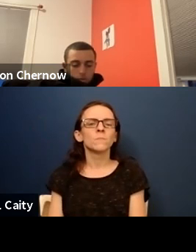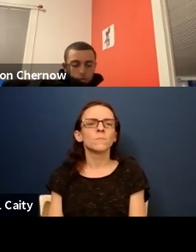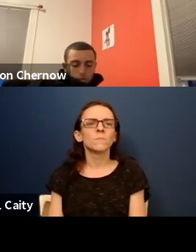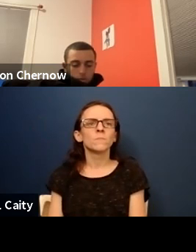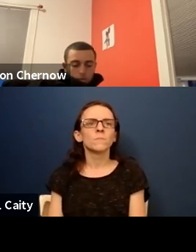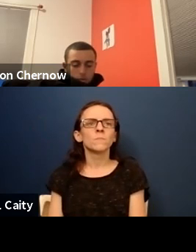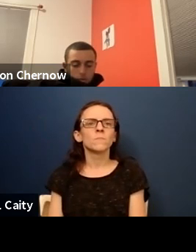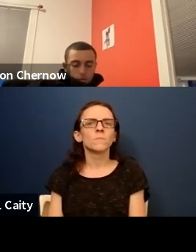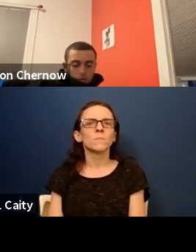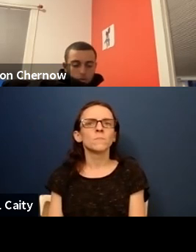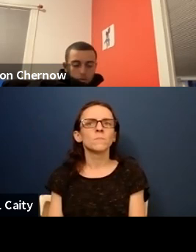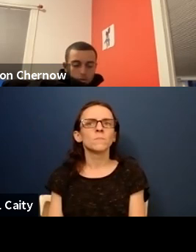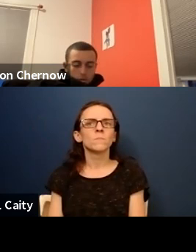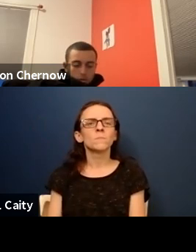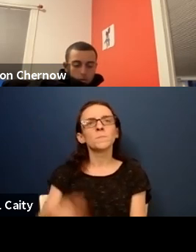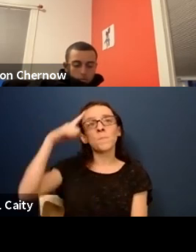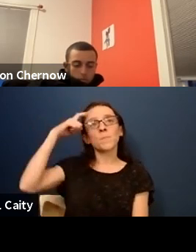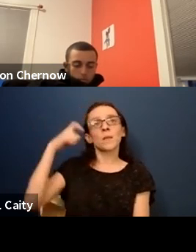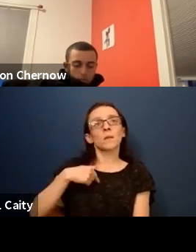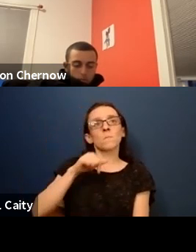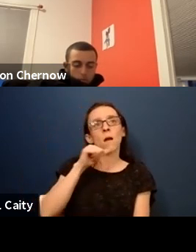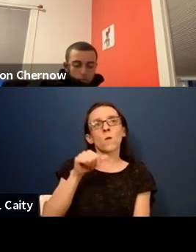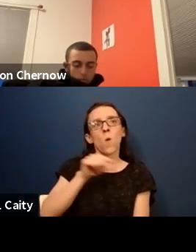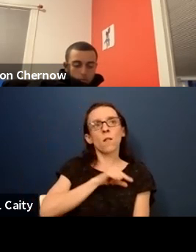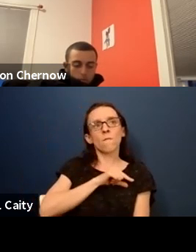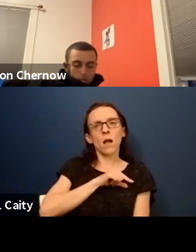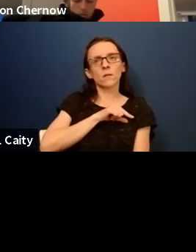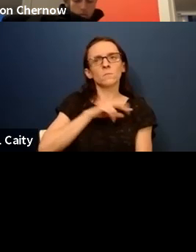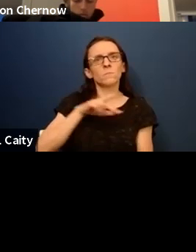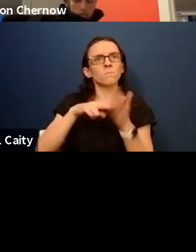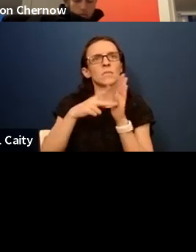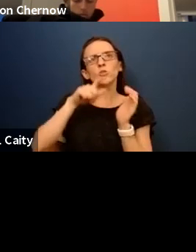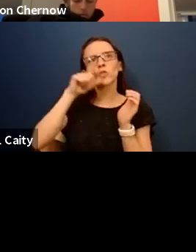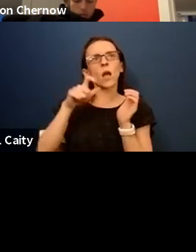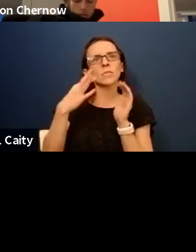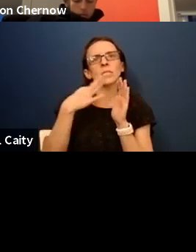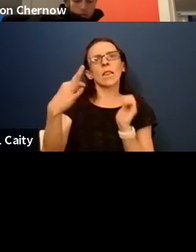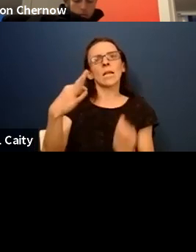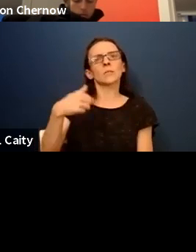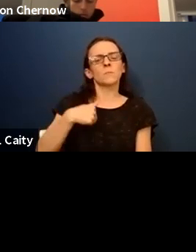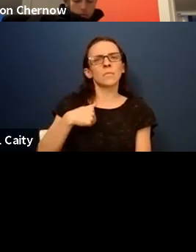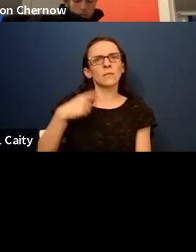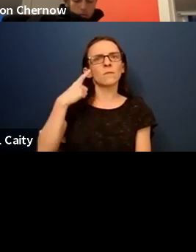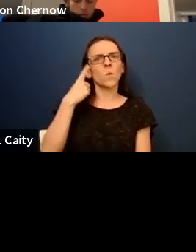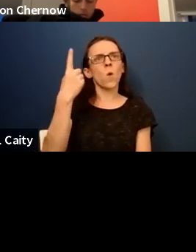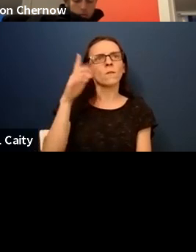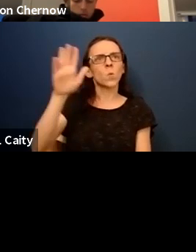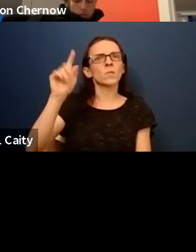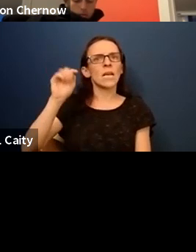Because of I'm not qualified, so I shouldn't be selected to be one of your task force